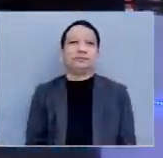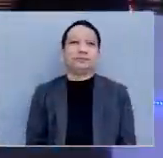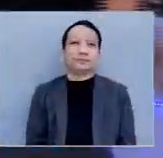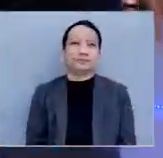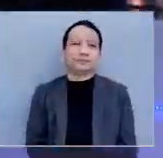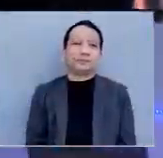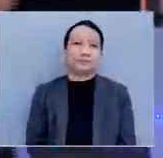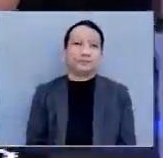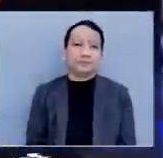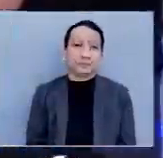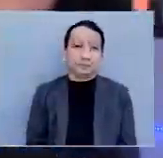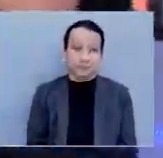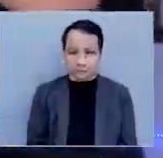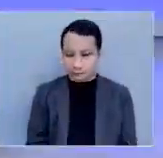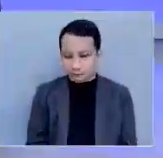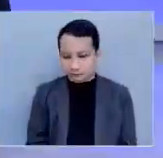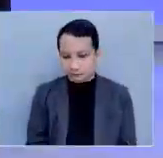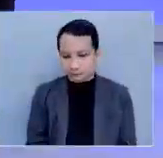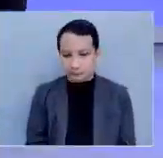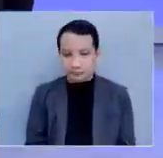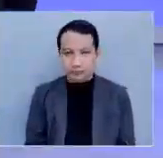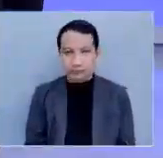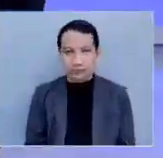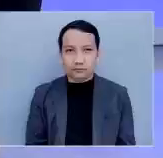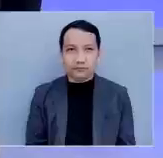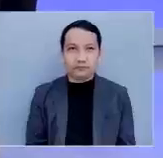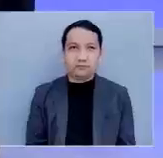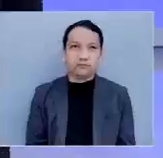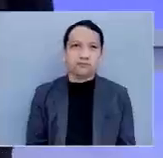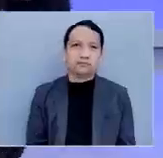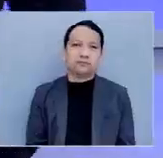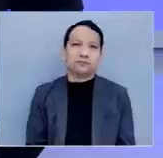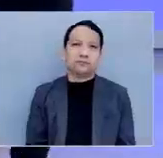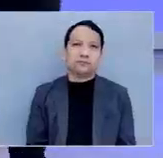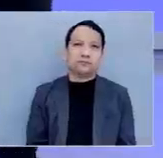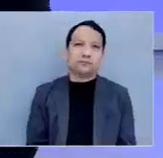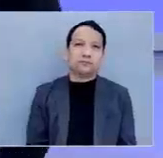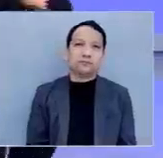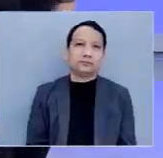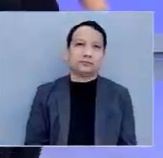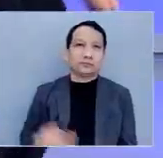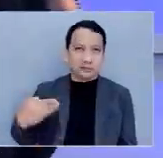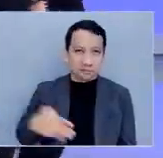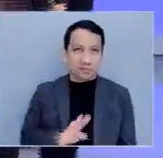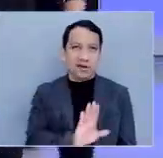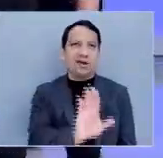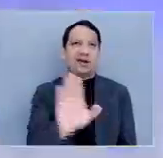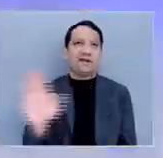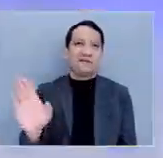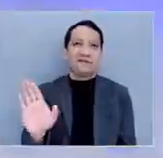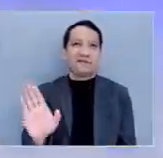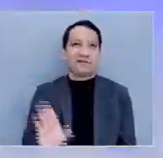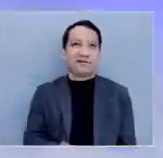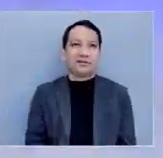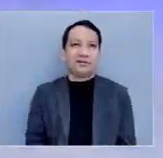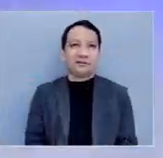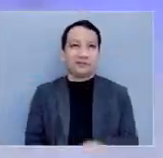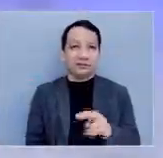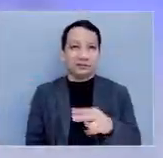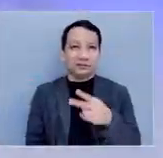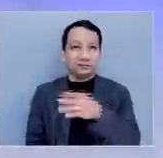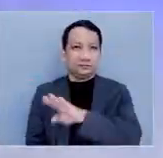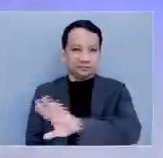three, four. So yan yung ating second sequence. Now yung third sequence natin, para lang tayo may hinahawin. Okay, so two, count. So,